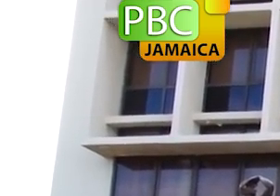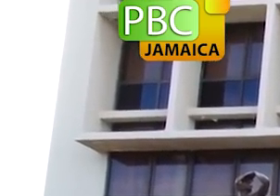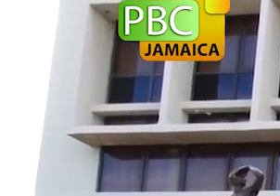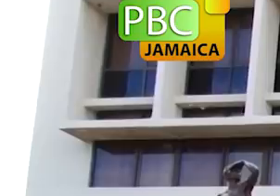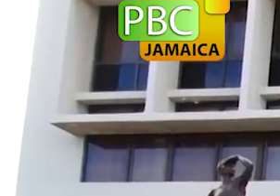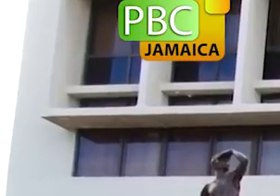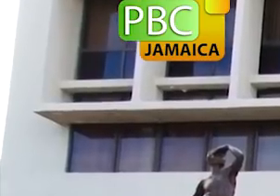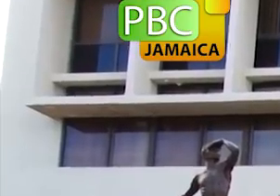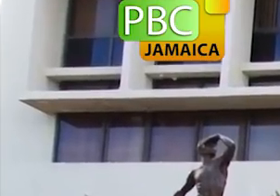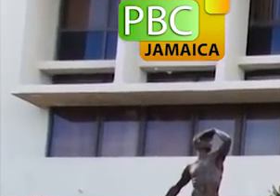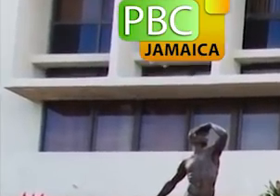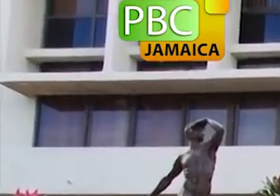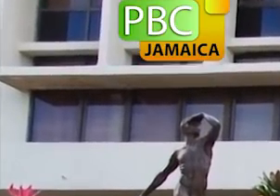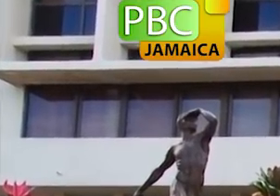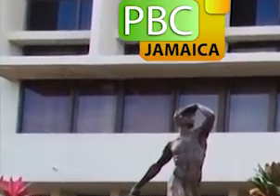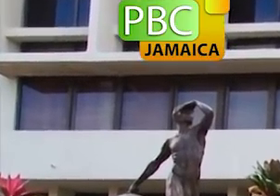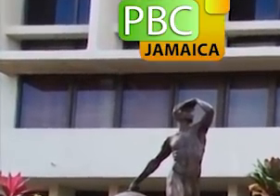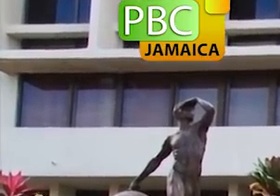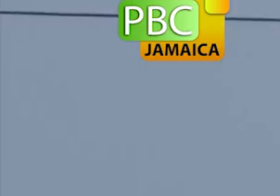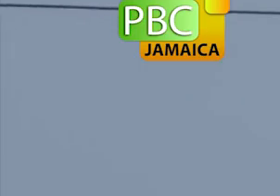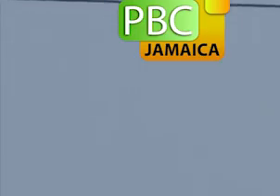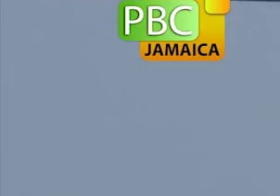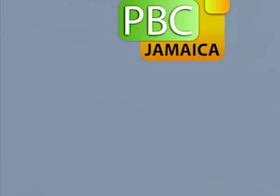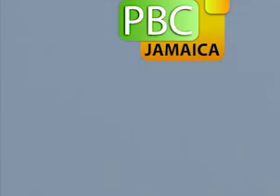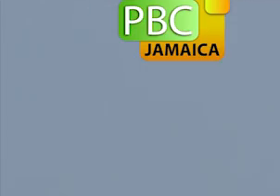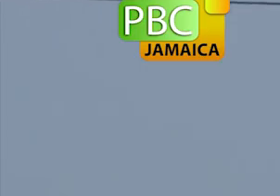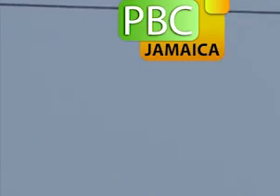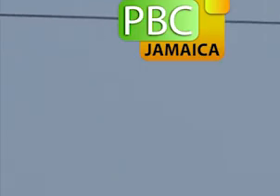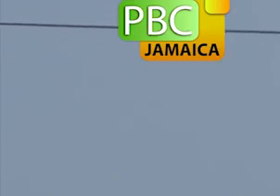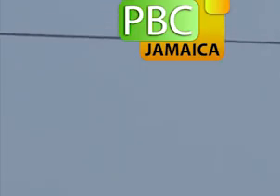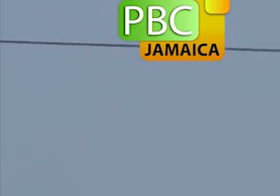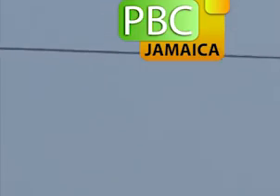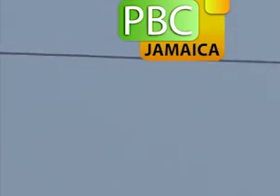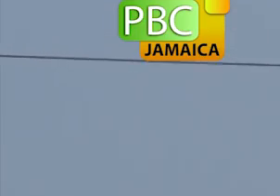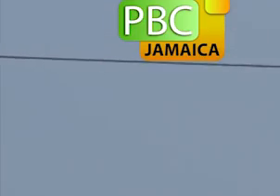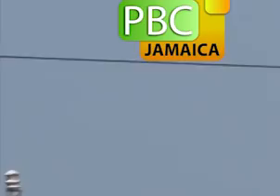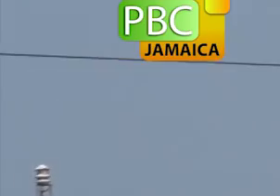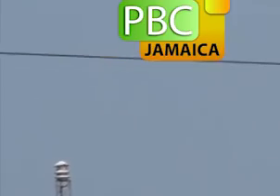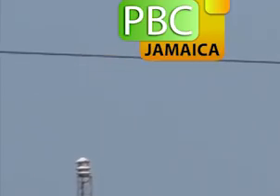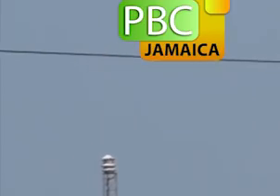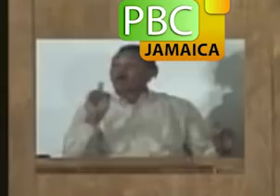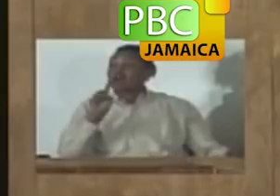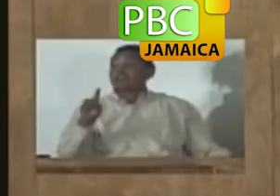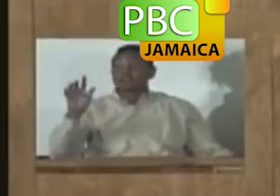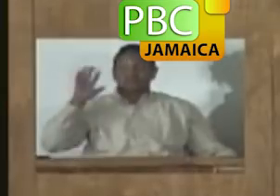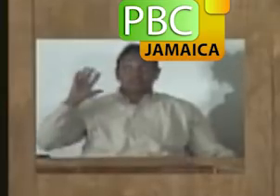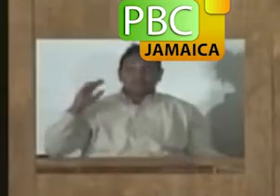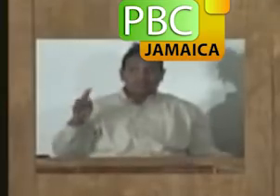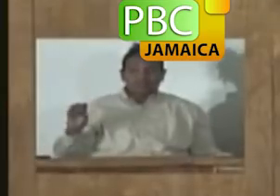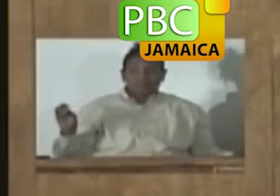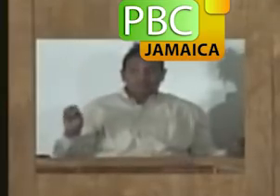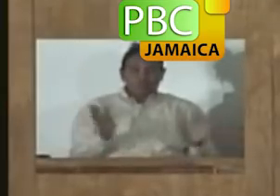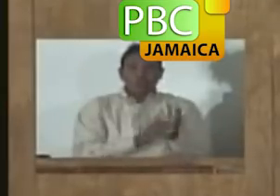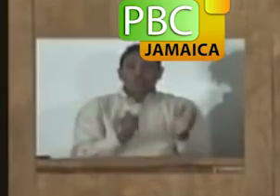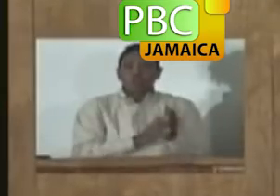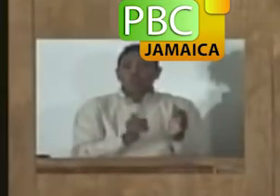his presentation, brought injected matters into the debate that were otherwise from the bill being debated.